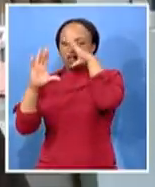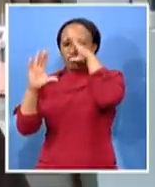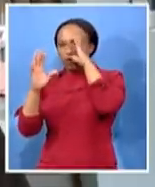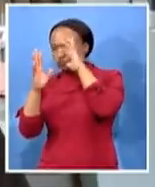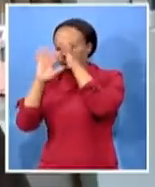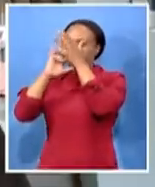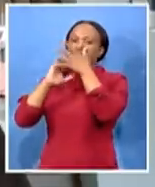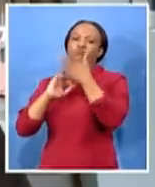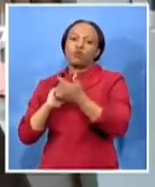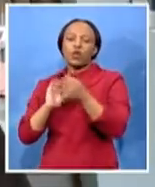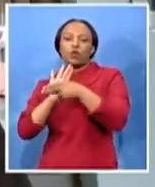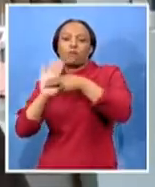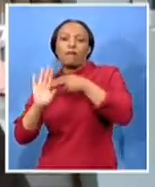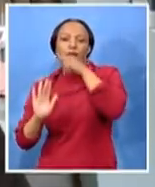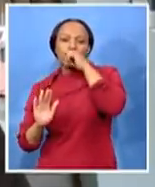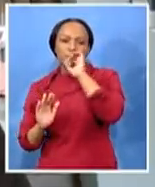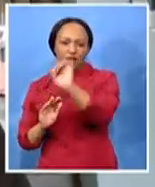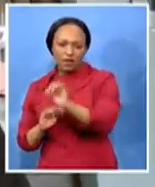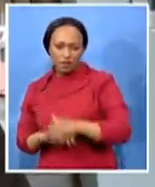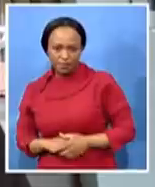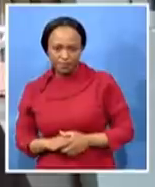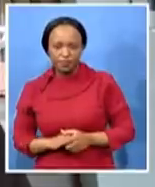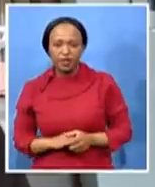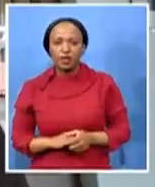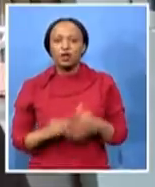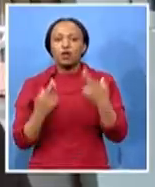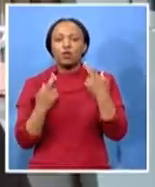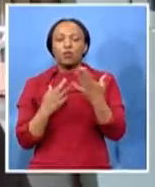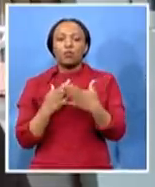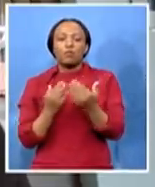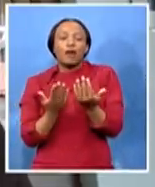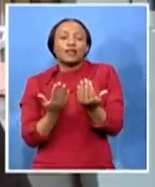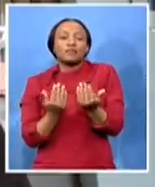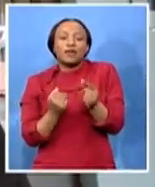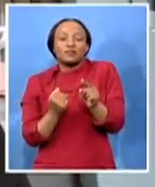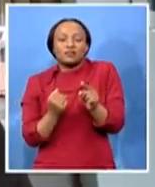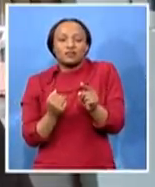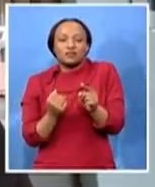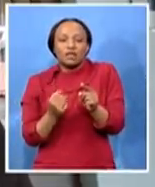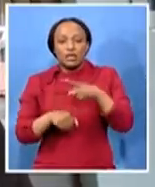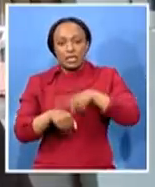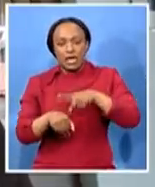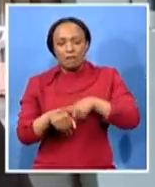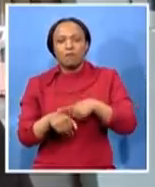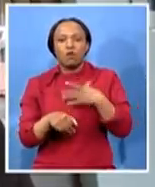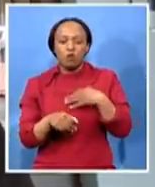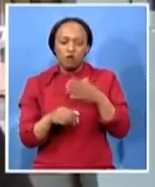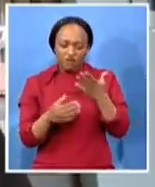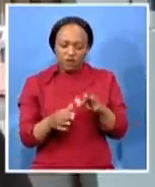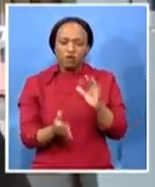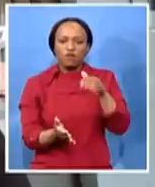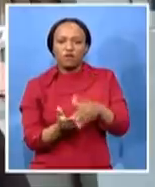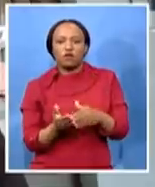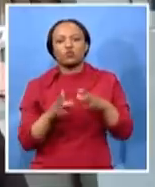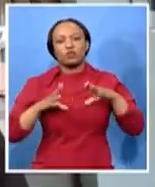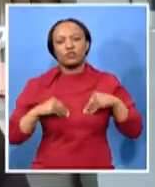it out. I expect that time has come for them also to accept. The glue that